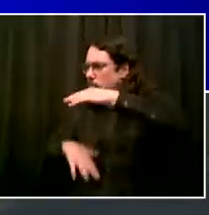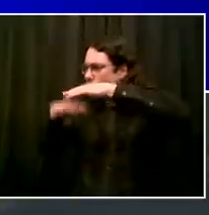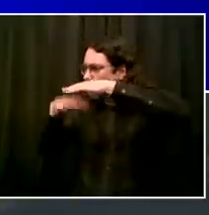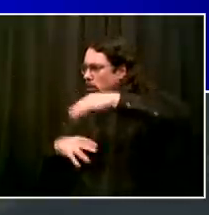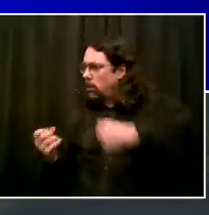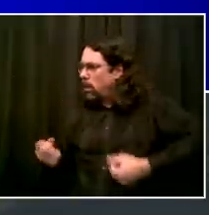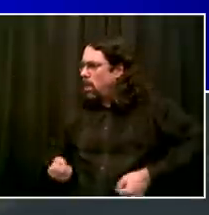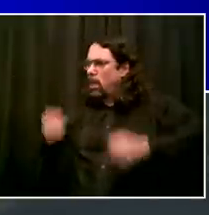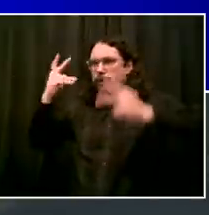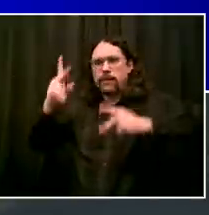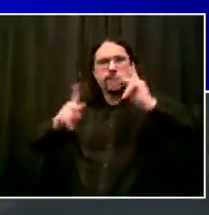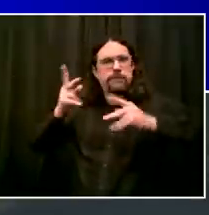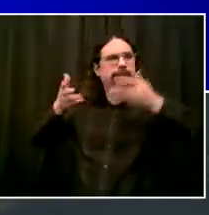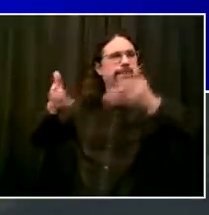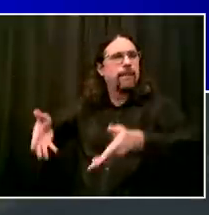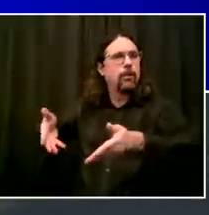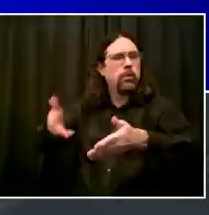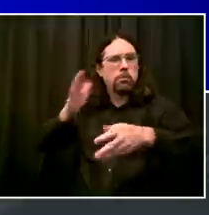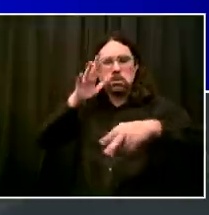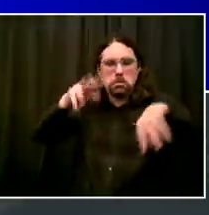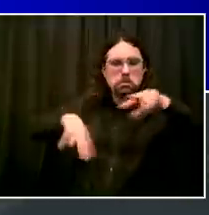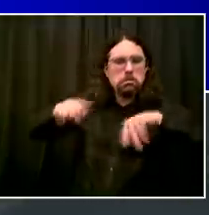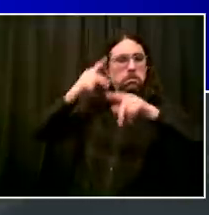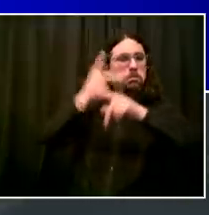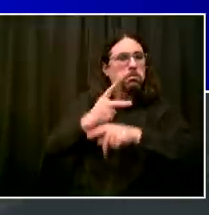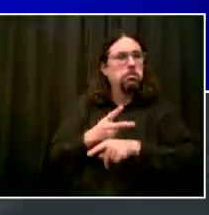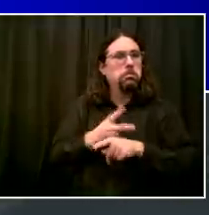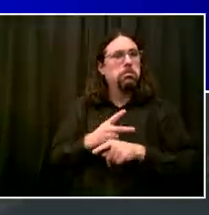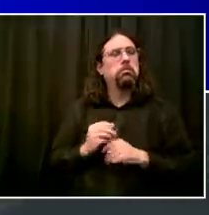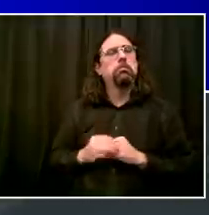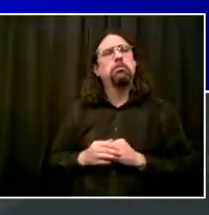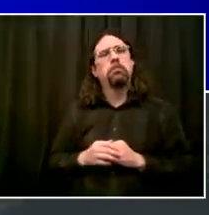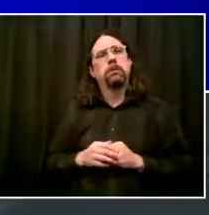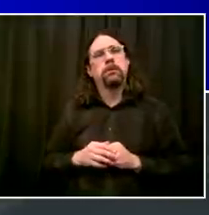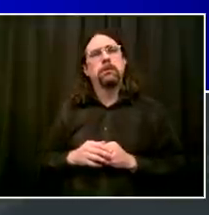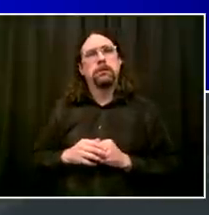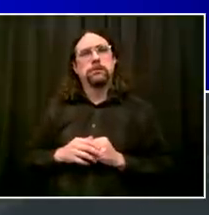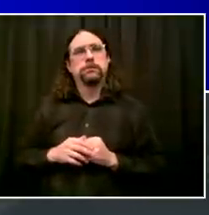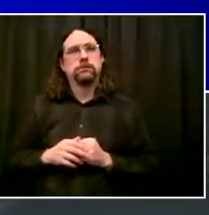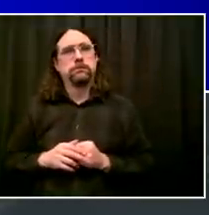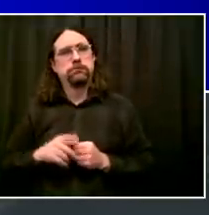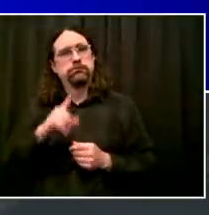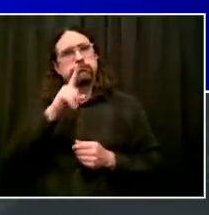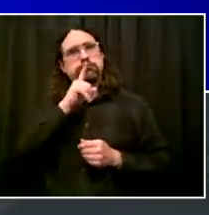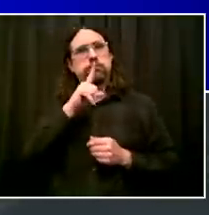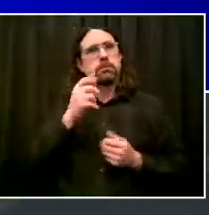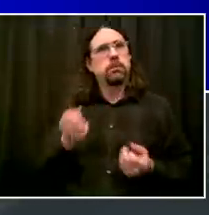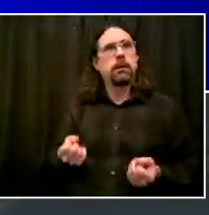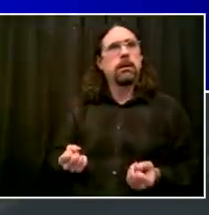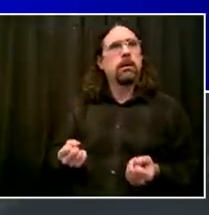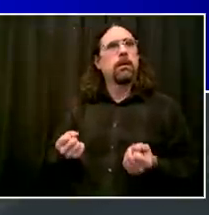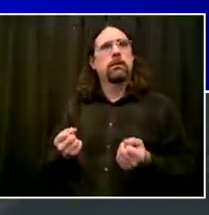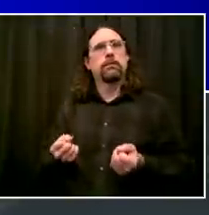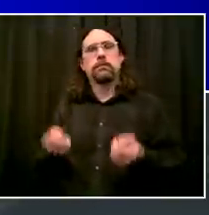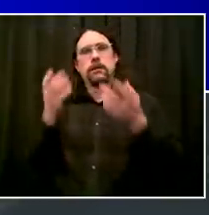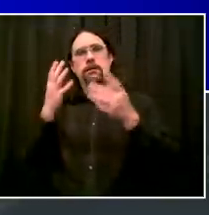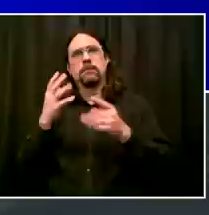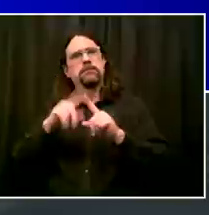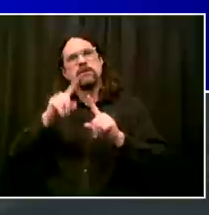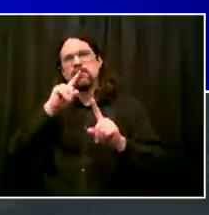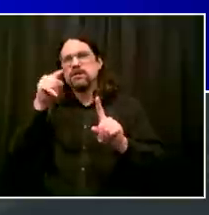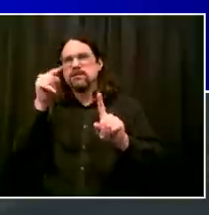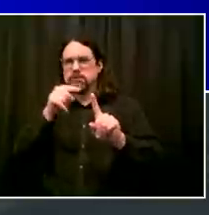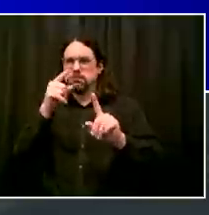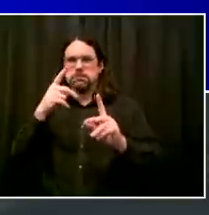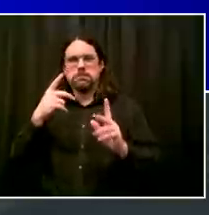when things are not to the standards that we've been holding all along. That's when Parks Department will step in. If needed, PD will